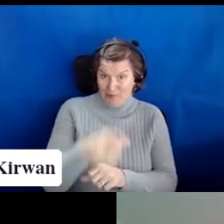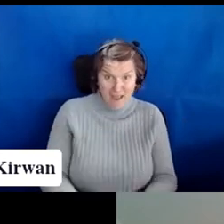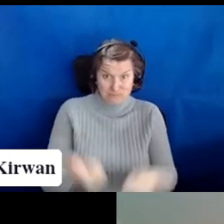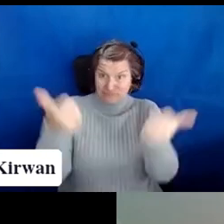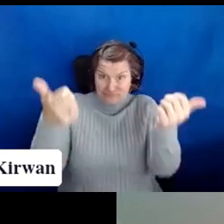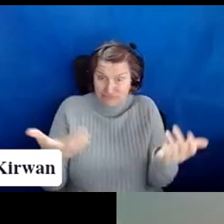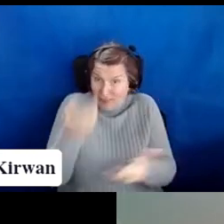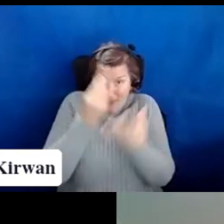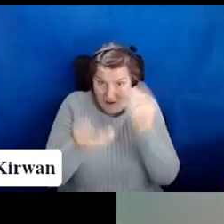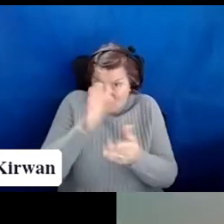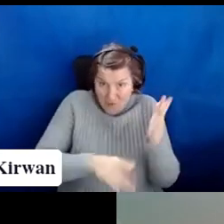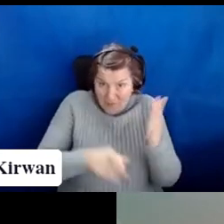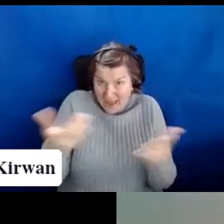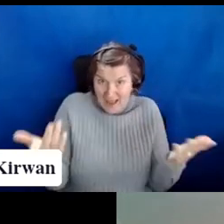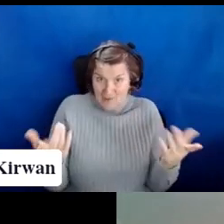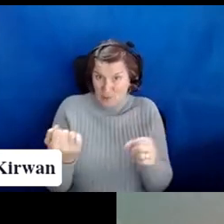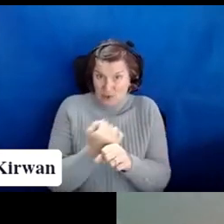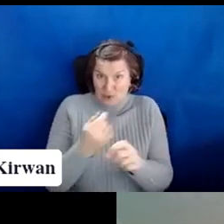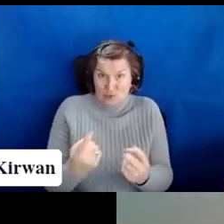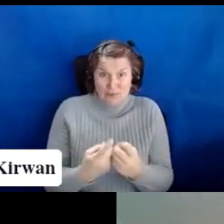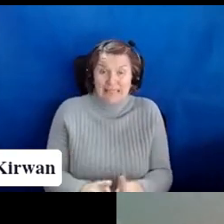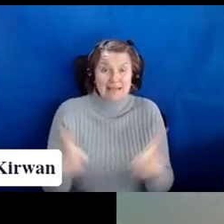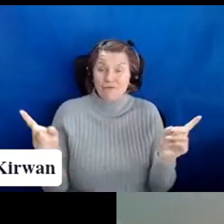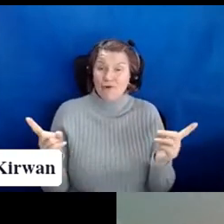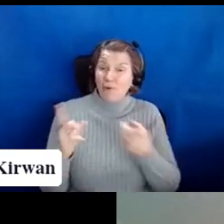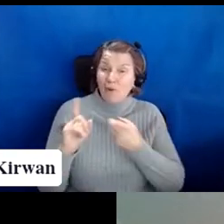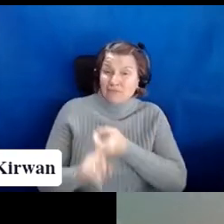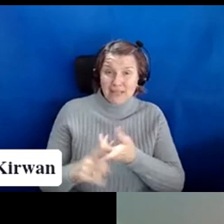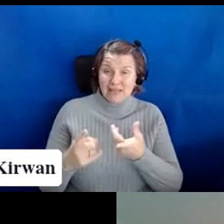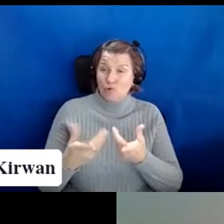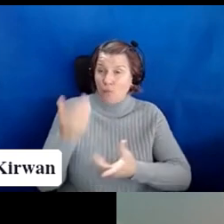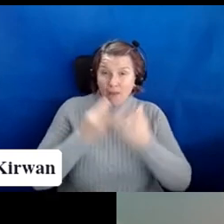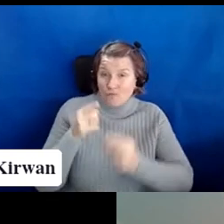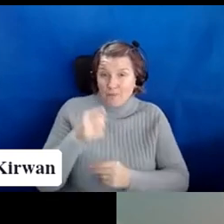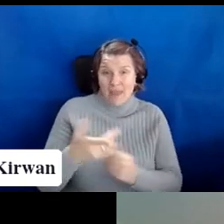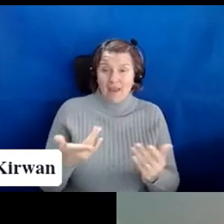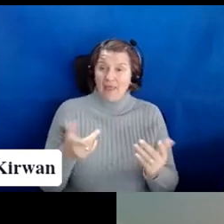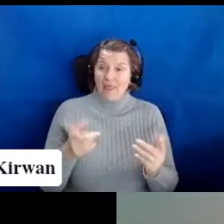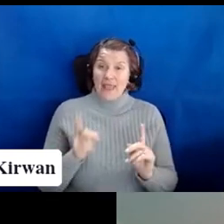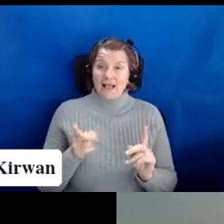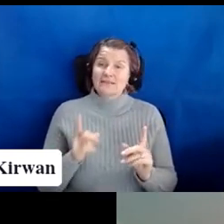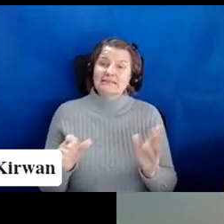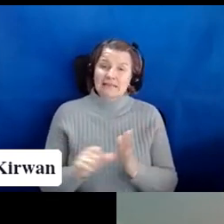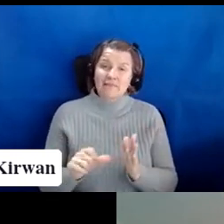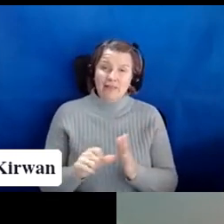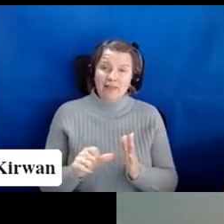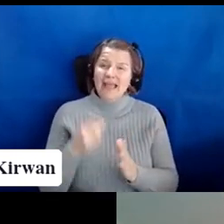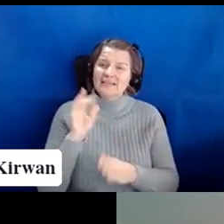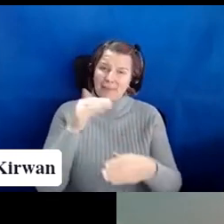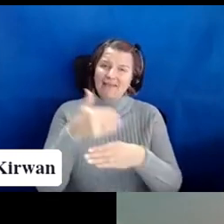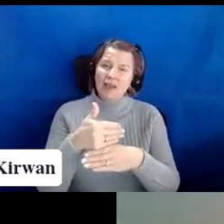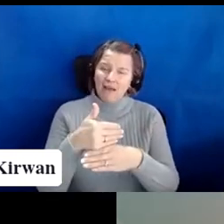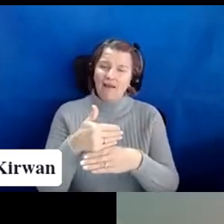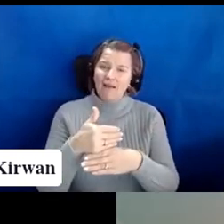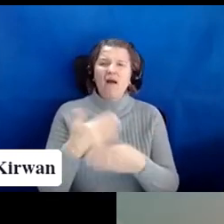know, learn from that and then we can do something else, or like embed on that or build in or learn from it. And I think that is a difficulty, that is a barrier. People will be like, oh,